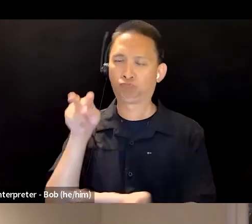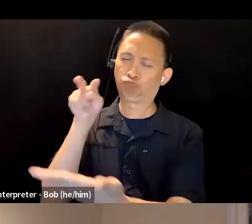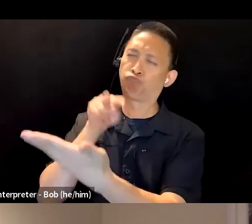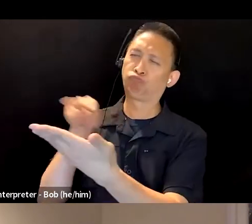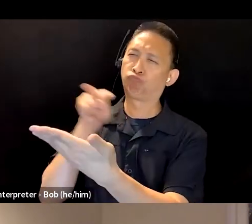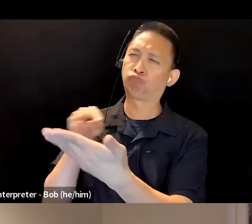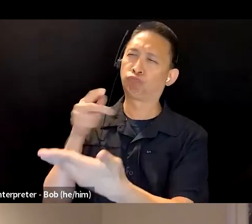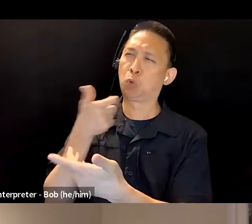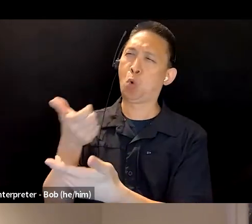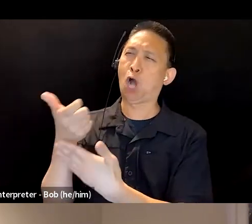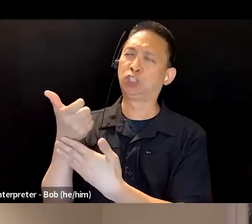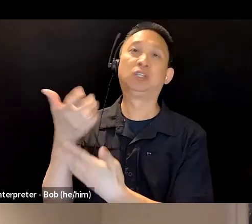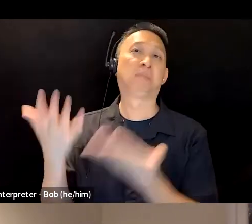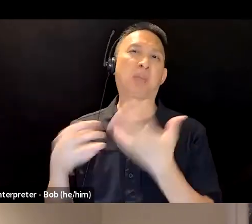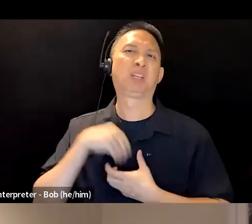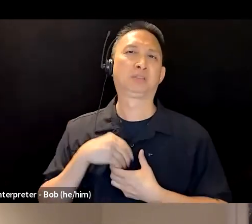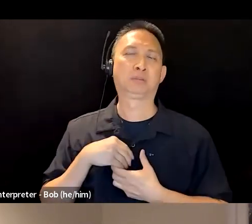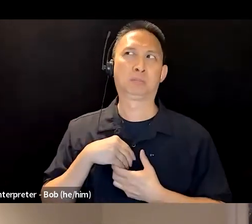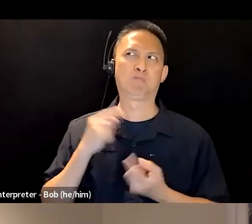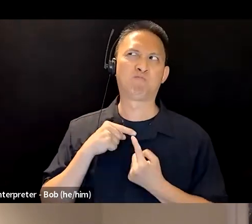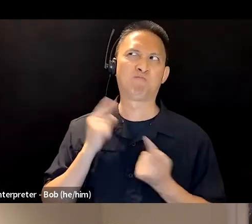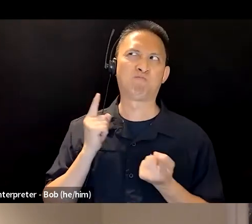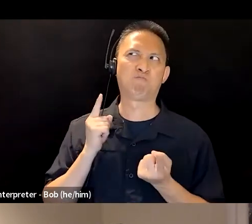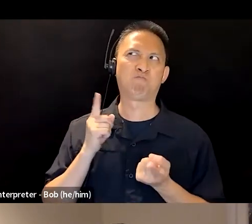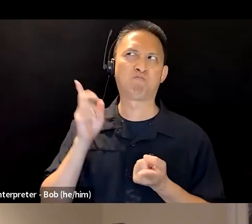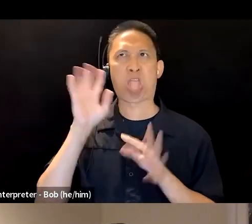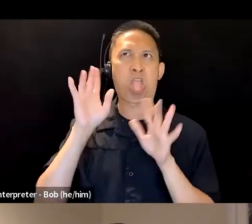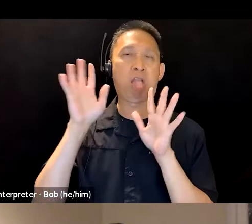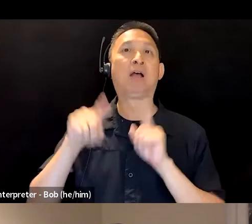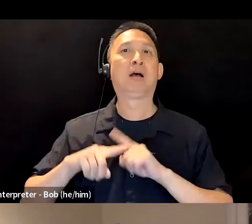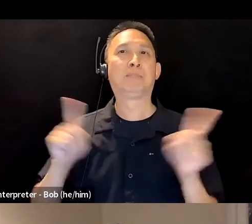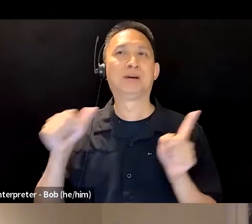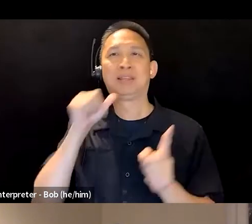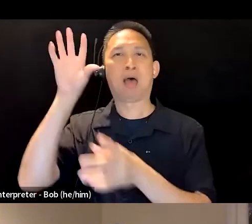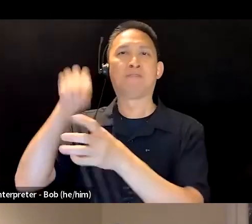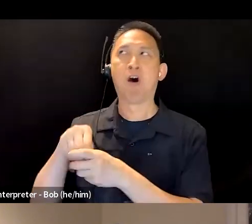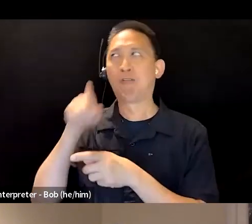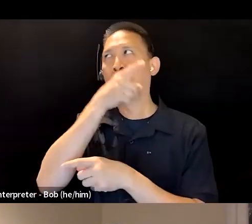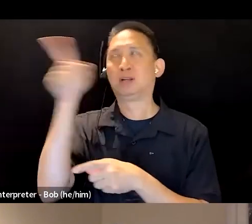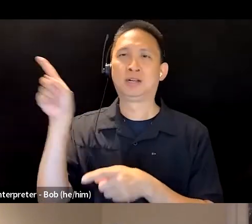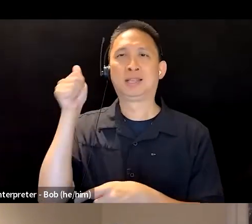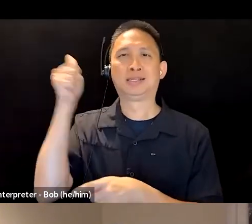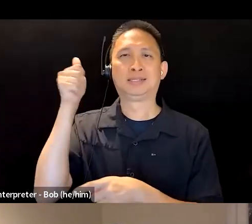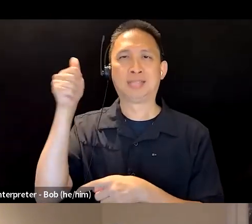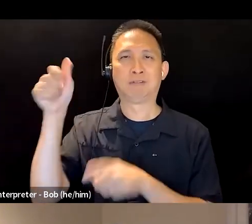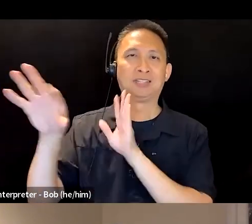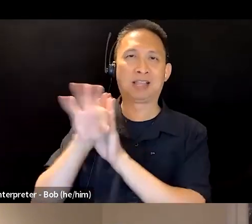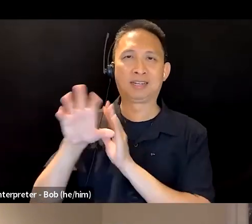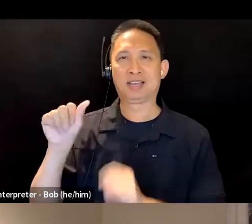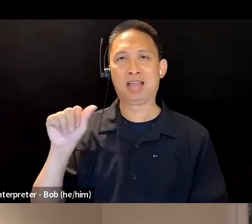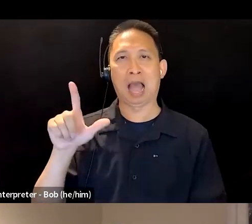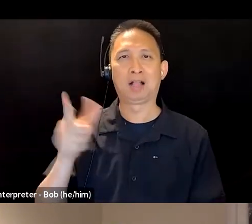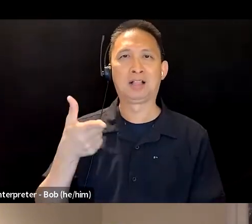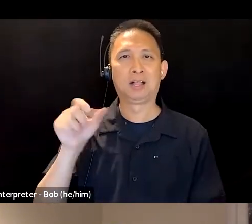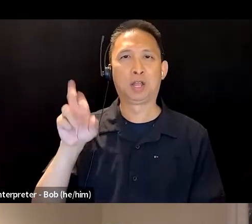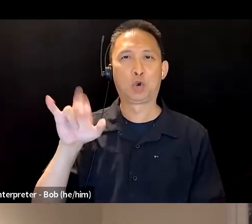that we could kind of get outside of a lot of the algorithms and these self-selecting silos that people